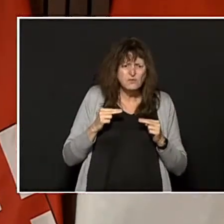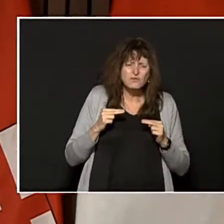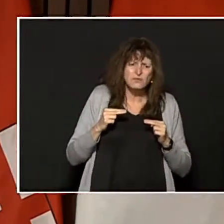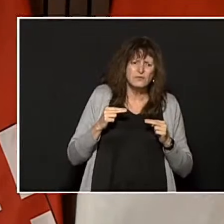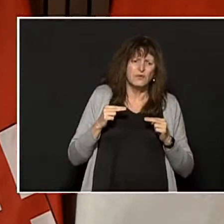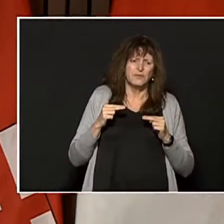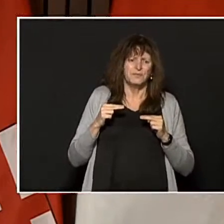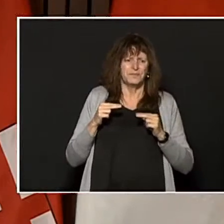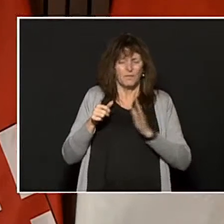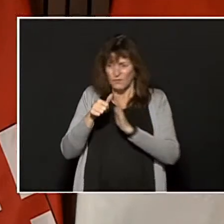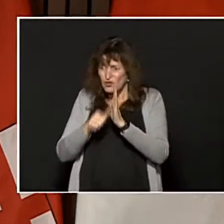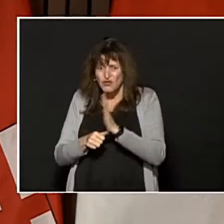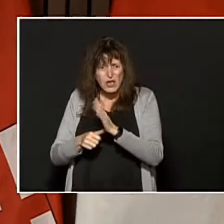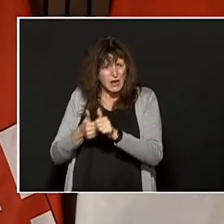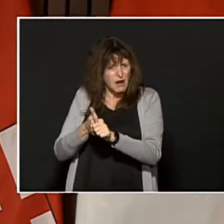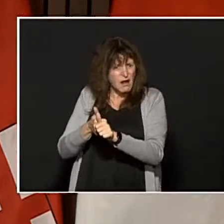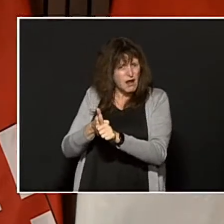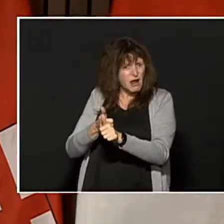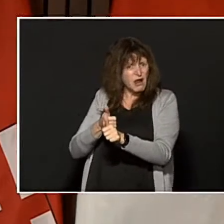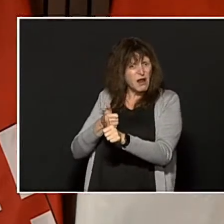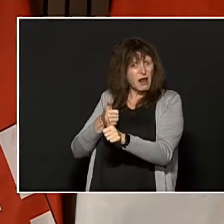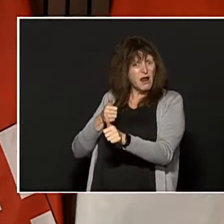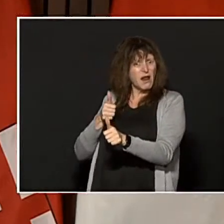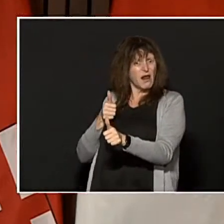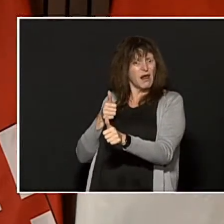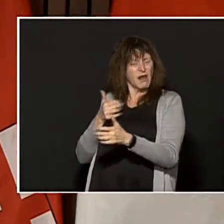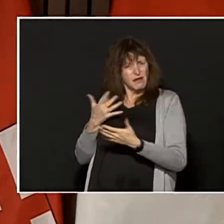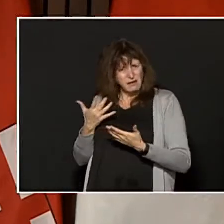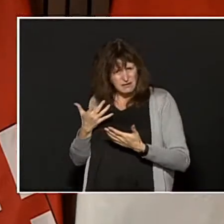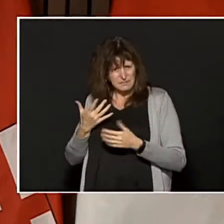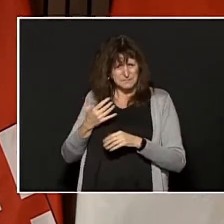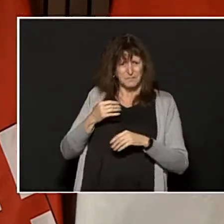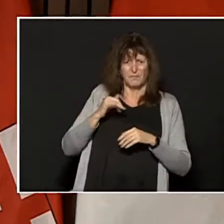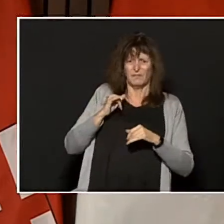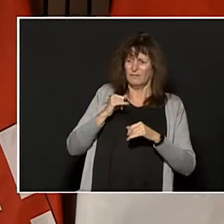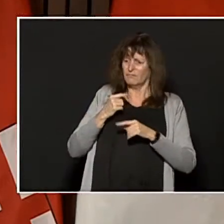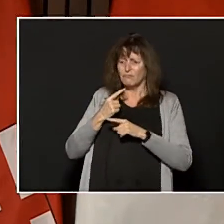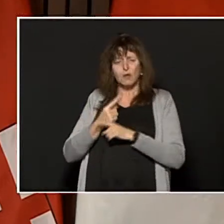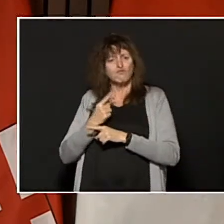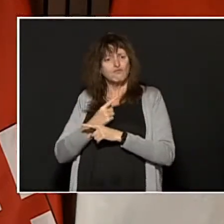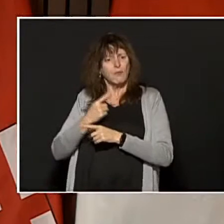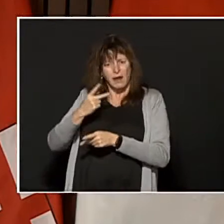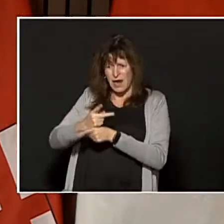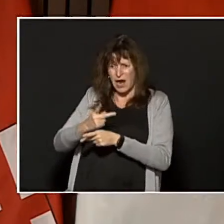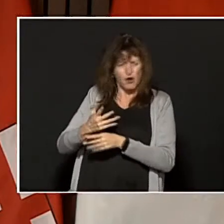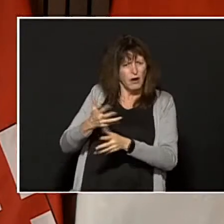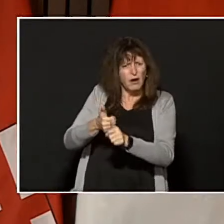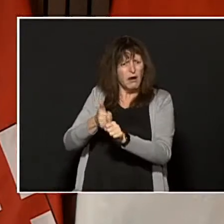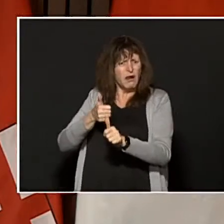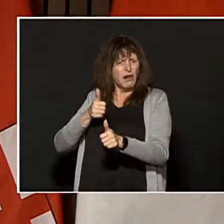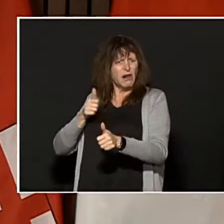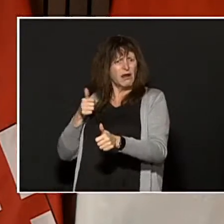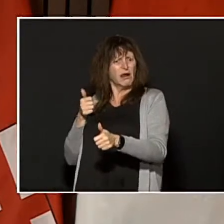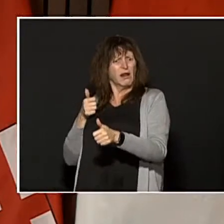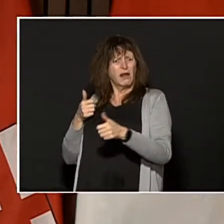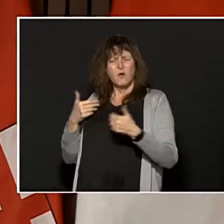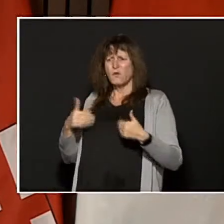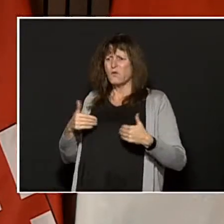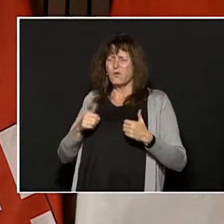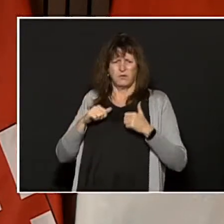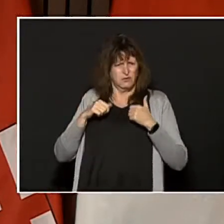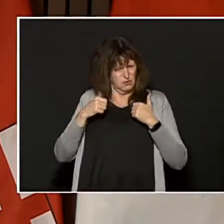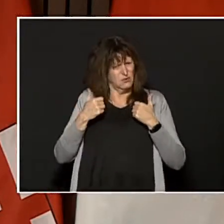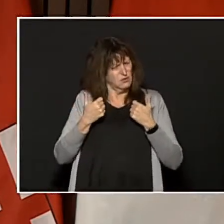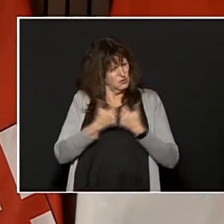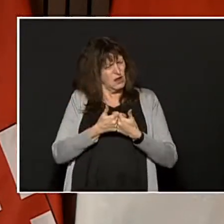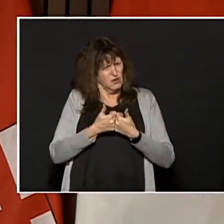who've rallied to help our most challenged hospitals. It's important to note that this is an incredibly challenging time for our health system, and that has not changed, even